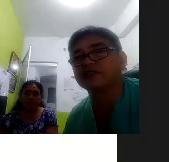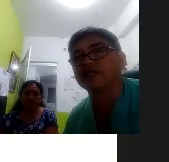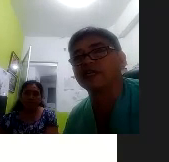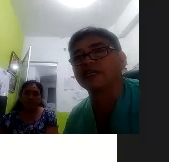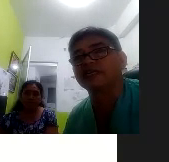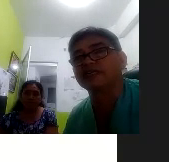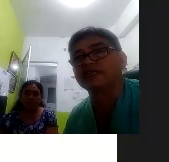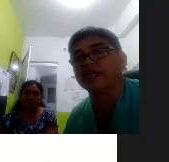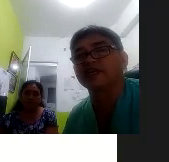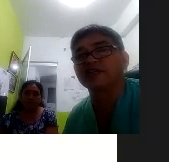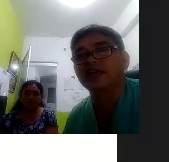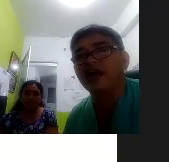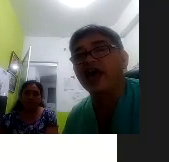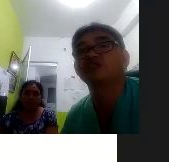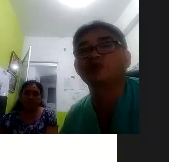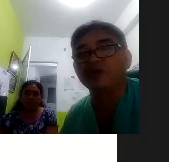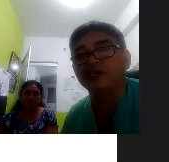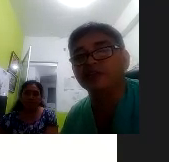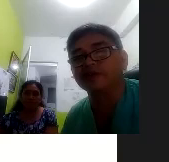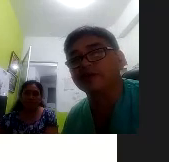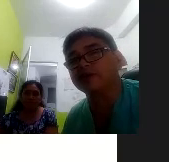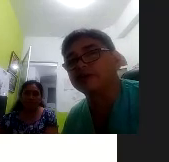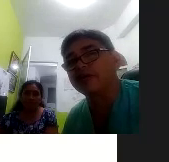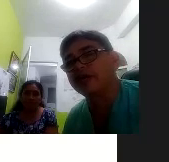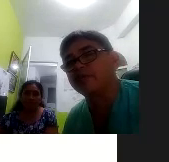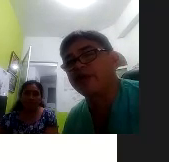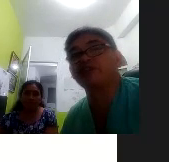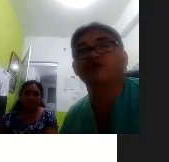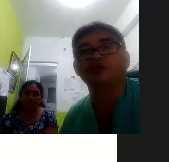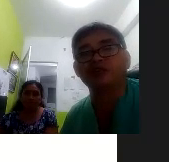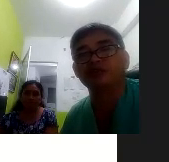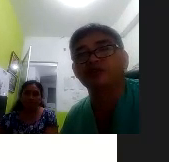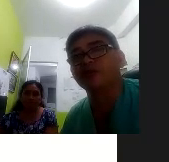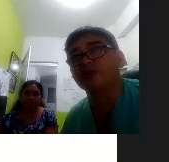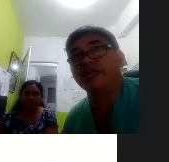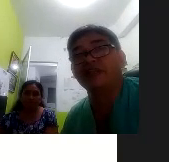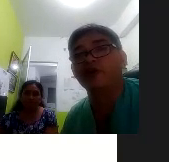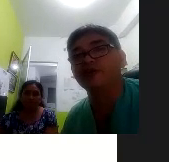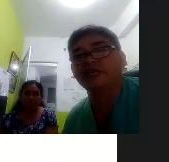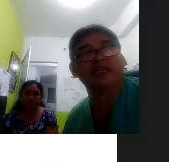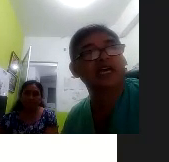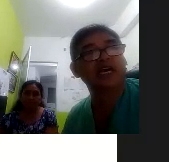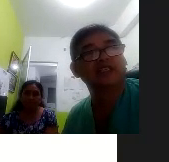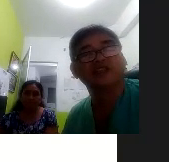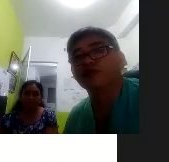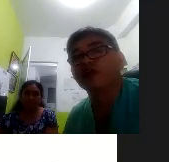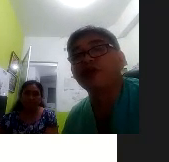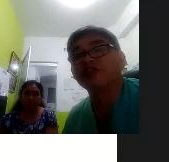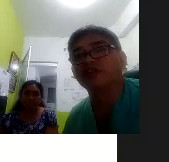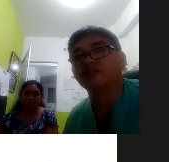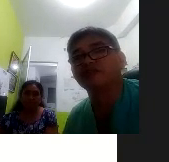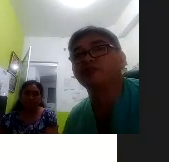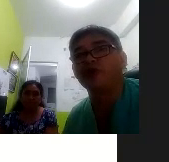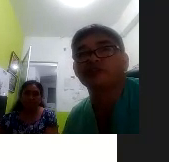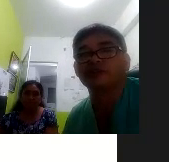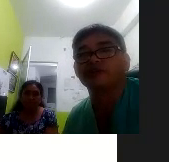drugs like aspirin or metformin or any other thing. So for